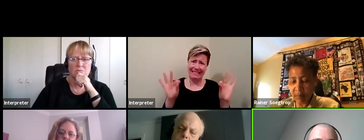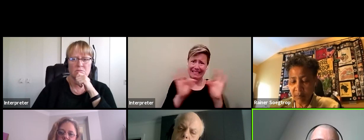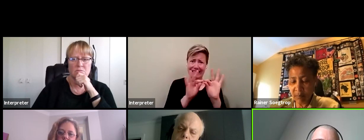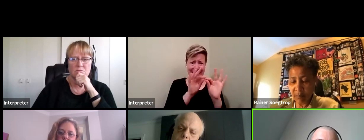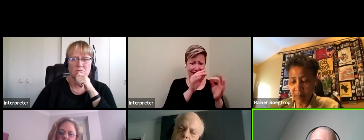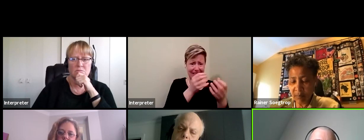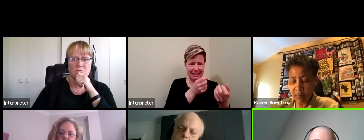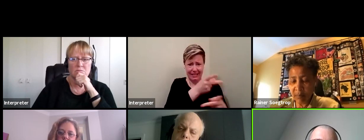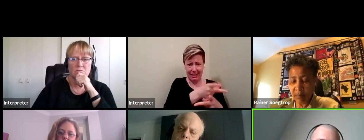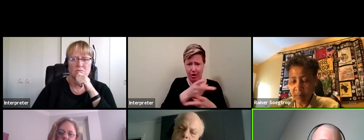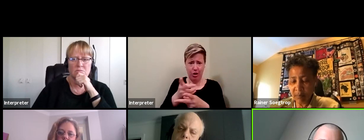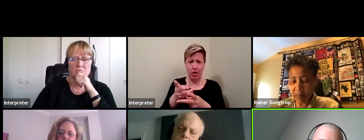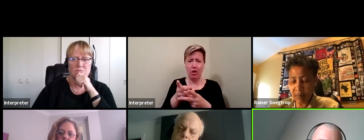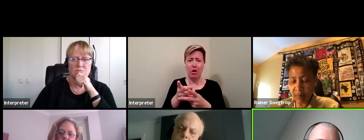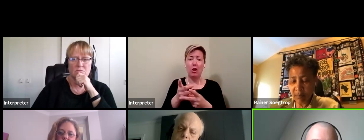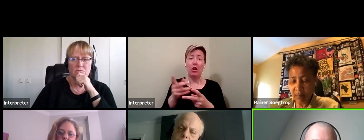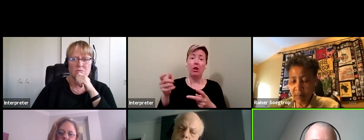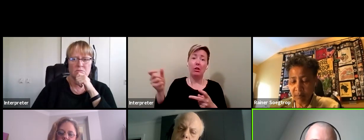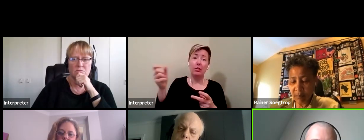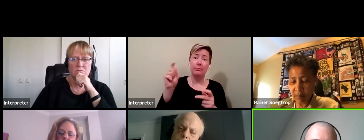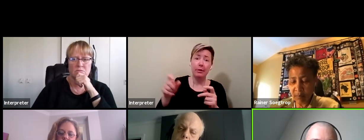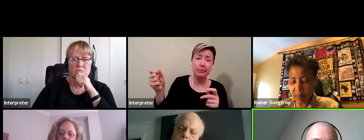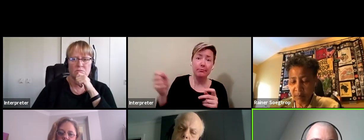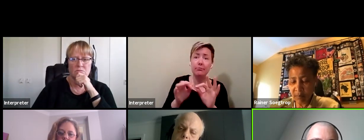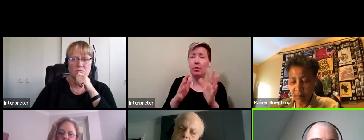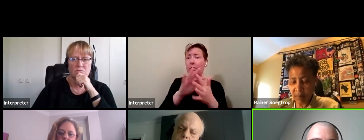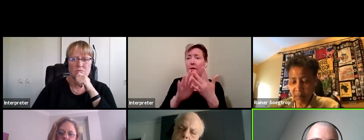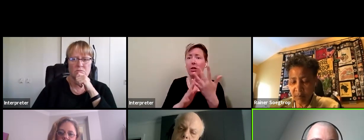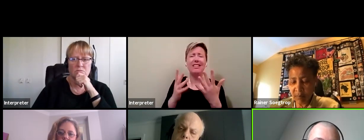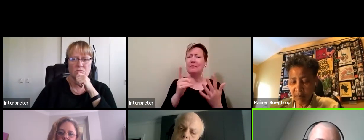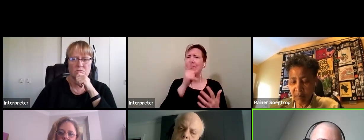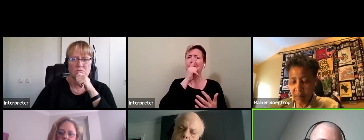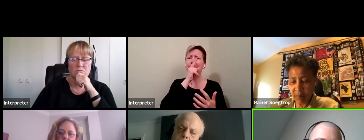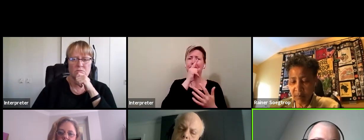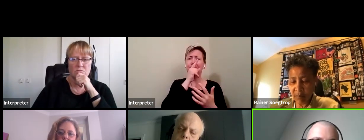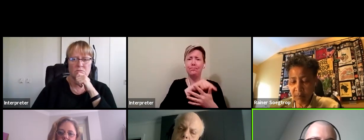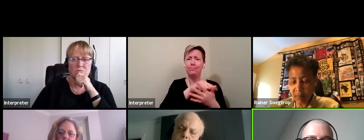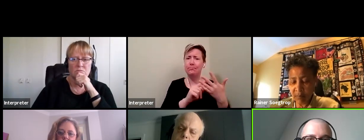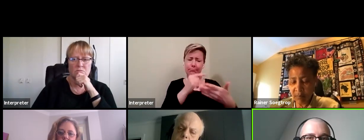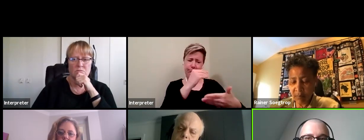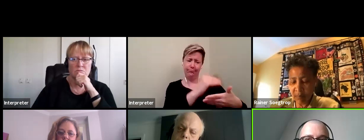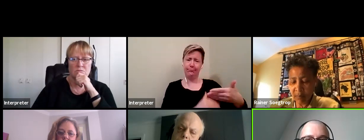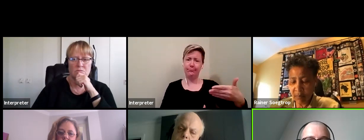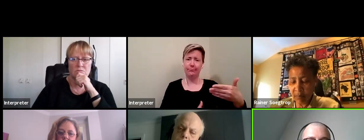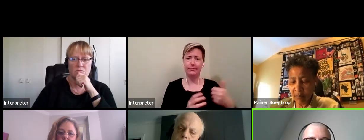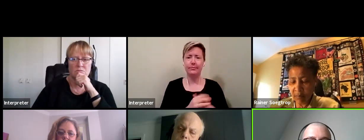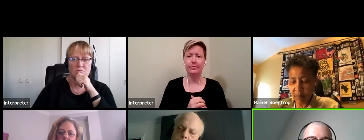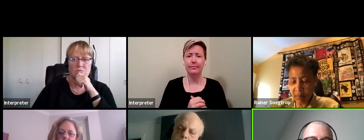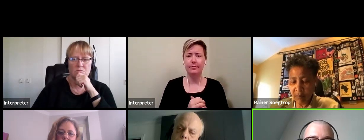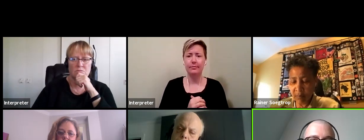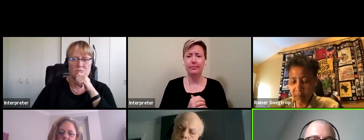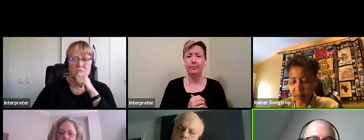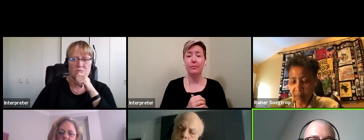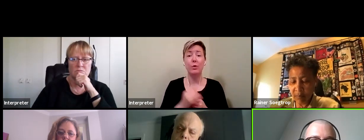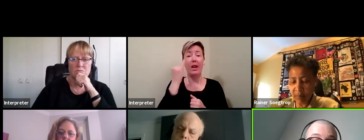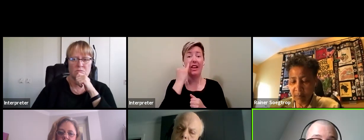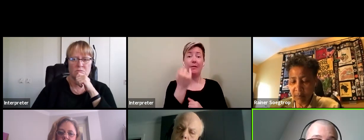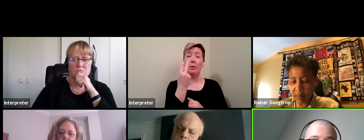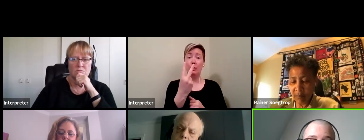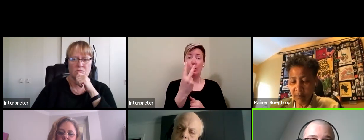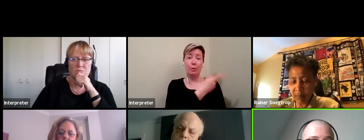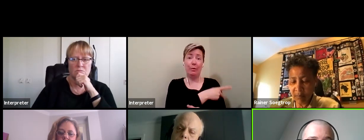In appreciating the extreme difficulty of a scenario where, for example, one of two individuals will receive a